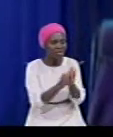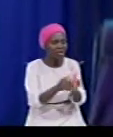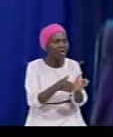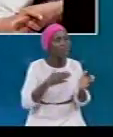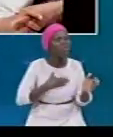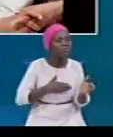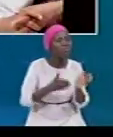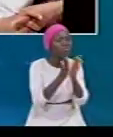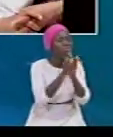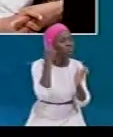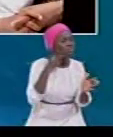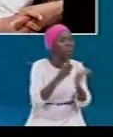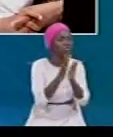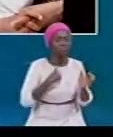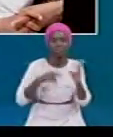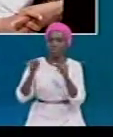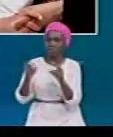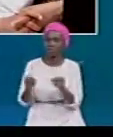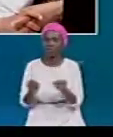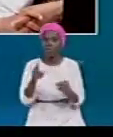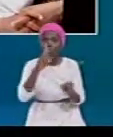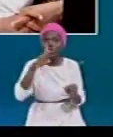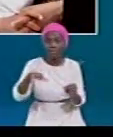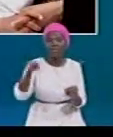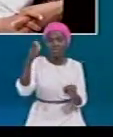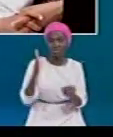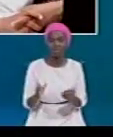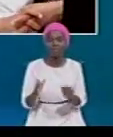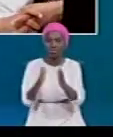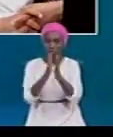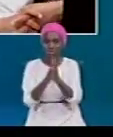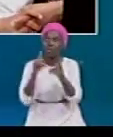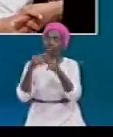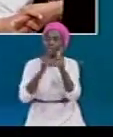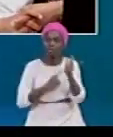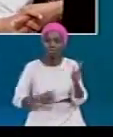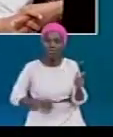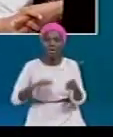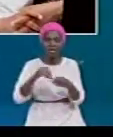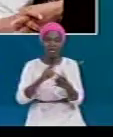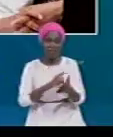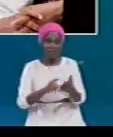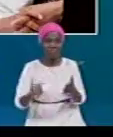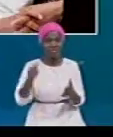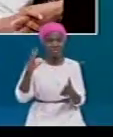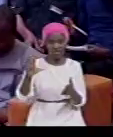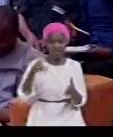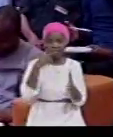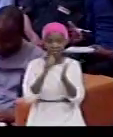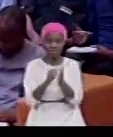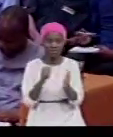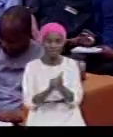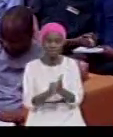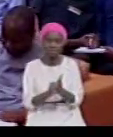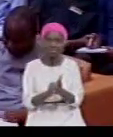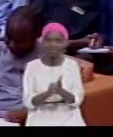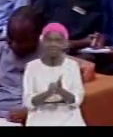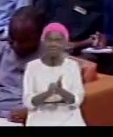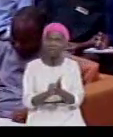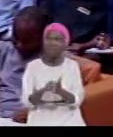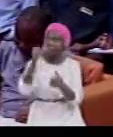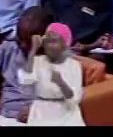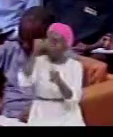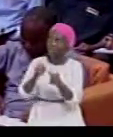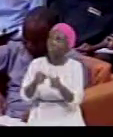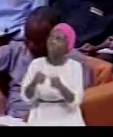and he prayed unto the Lord. Look at verse 3. In verse 3, he said, remember now, O Lord, we go